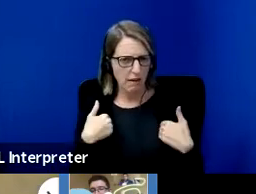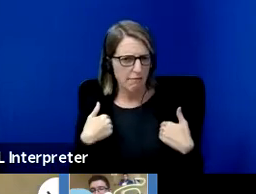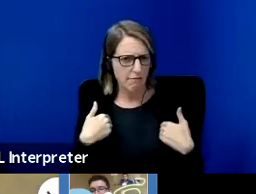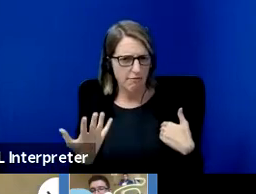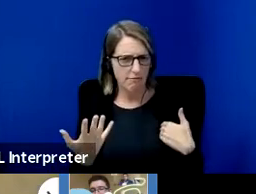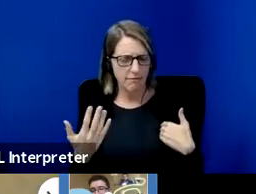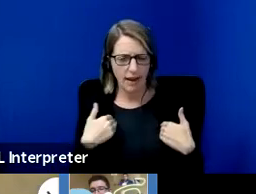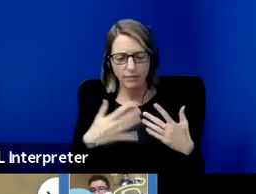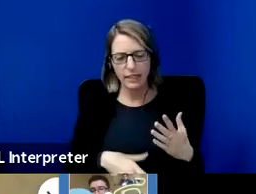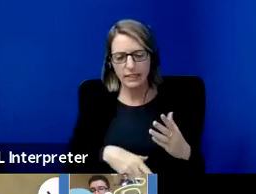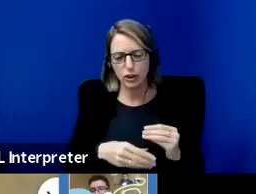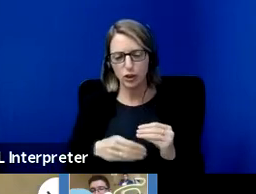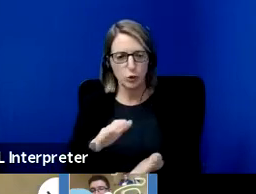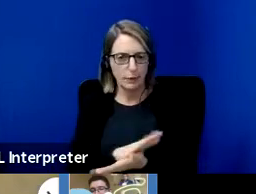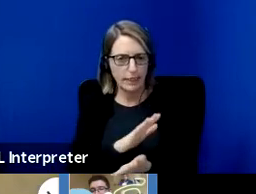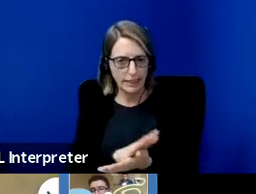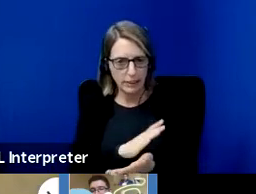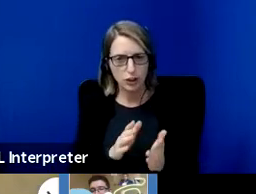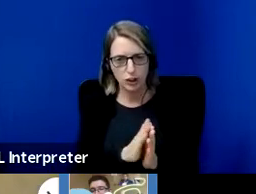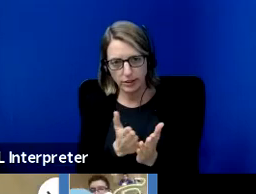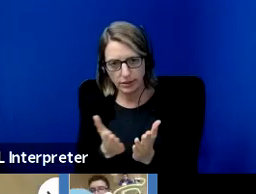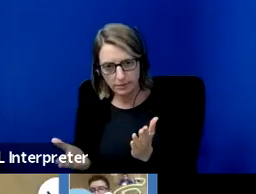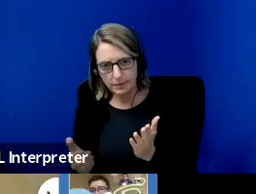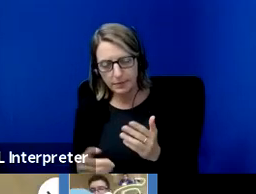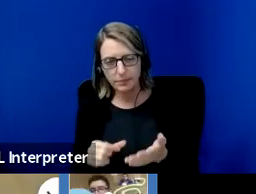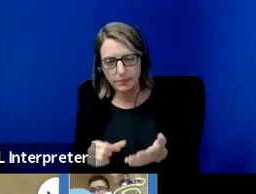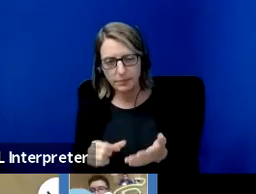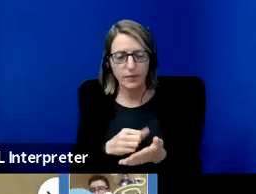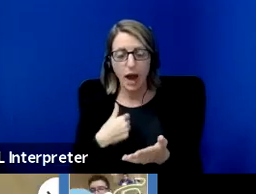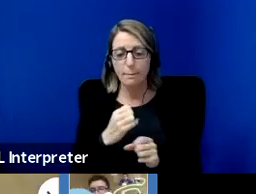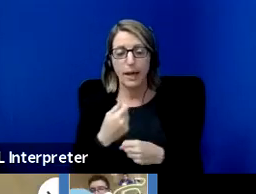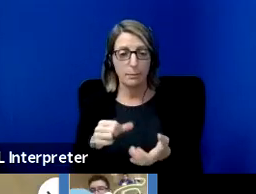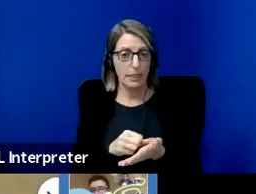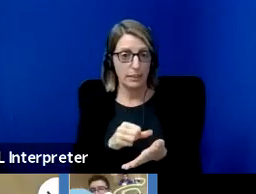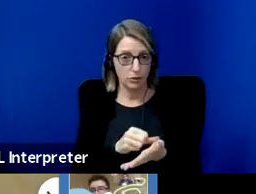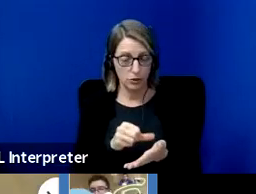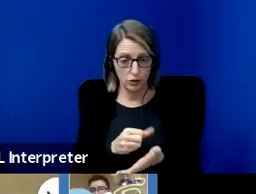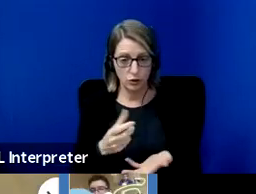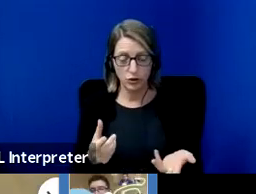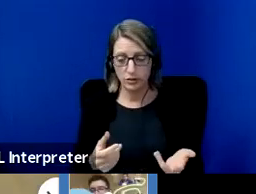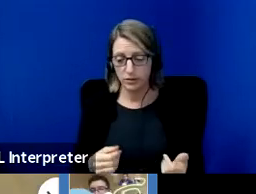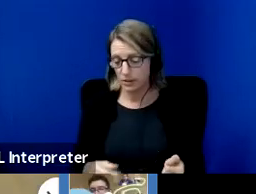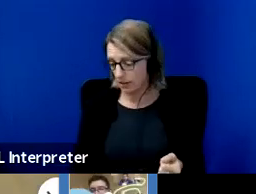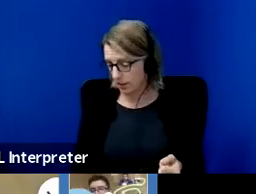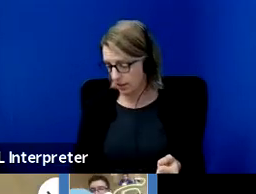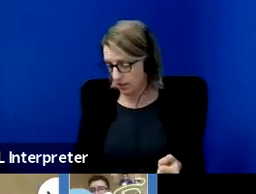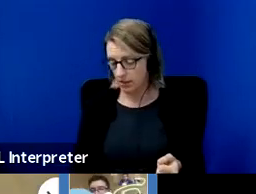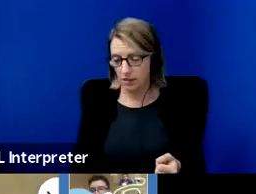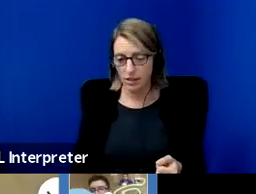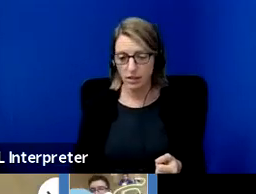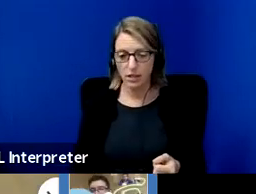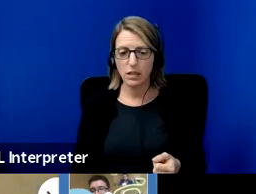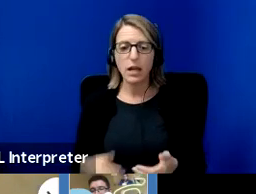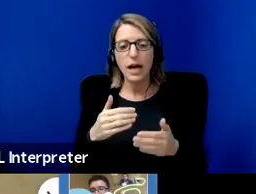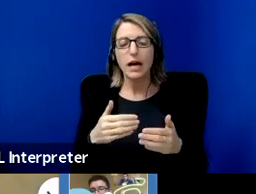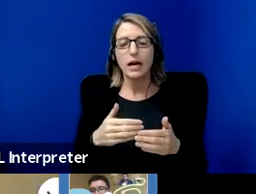Journals have additional pages. So I just made a page. My next page can be added